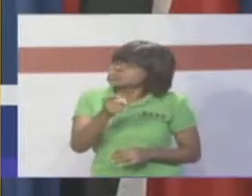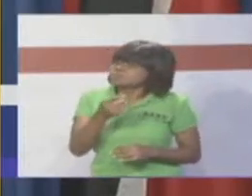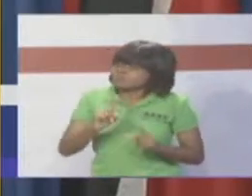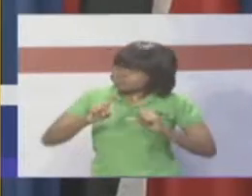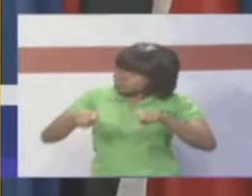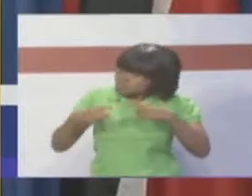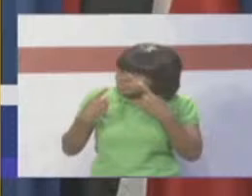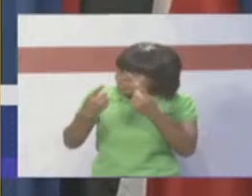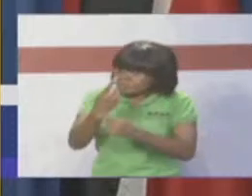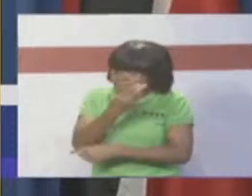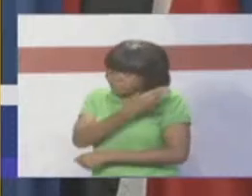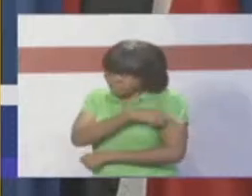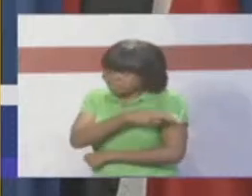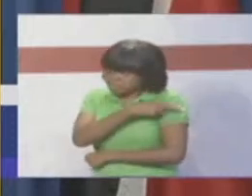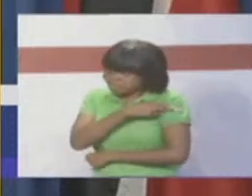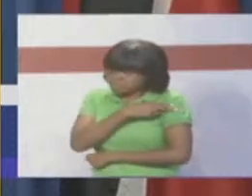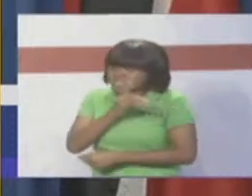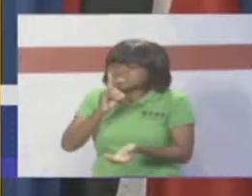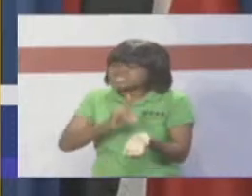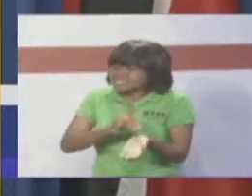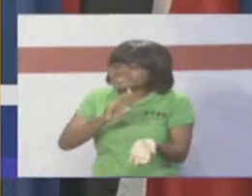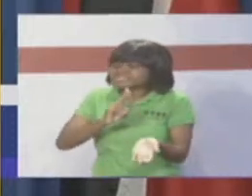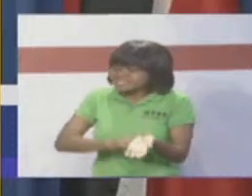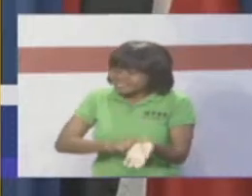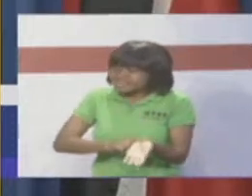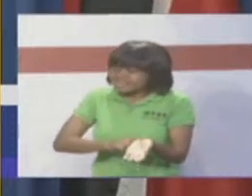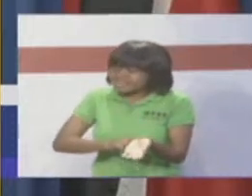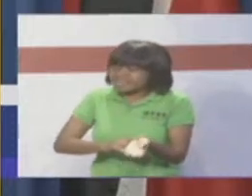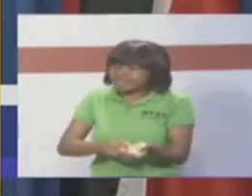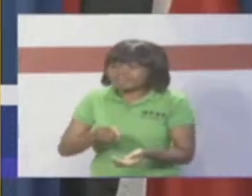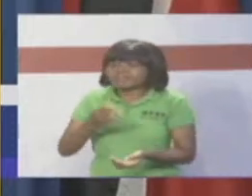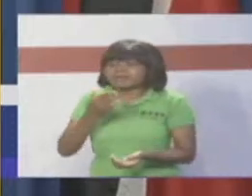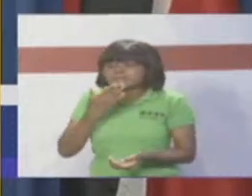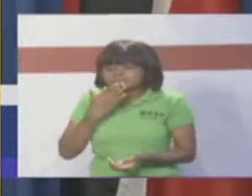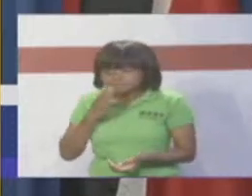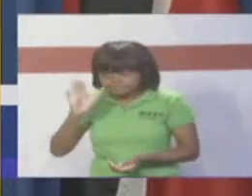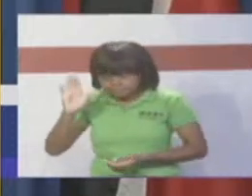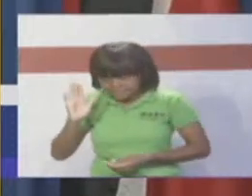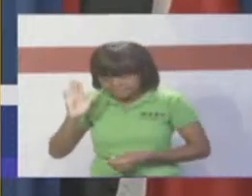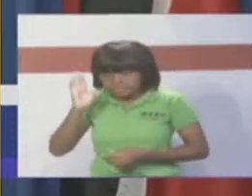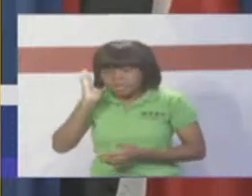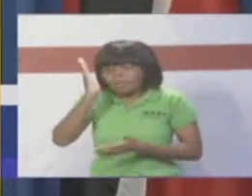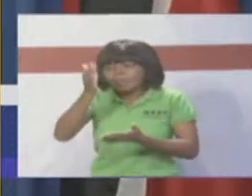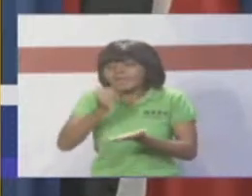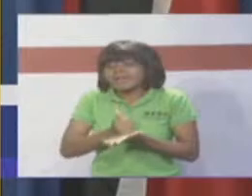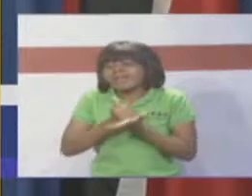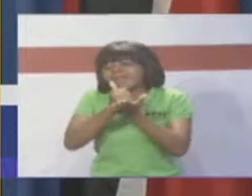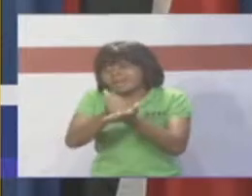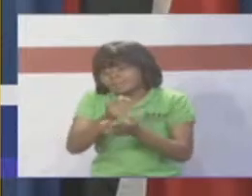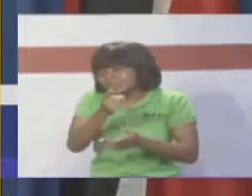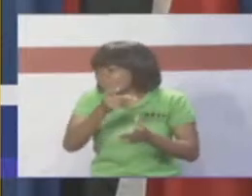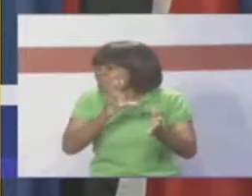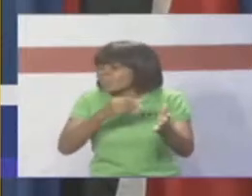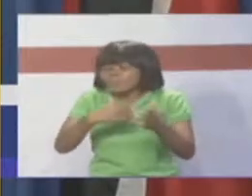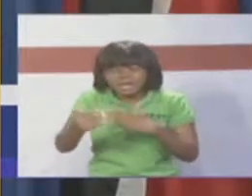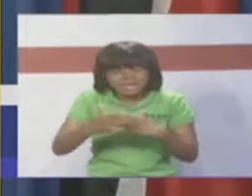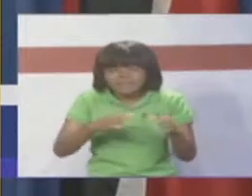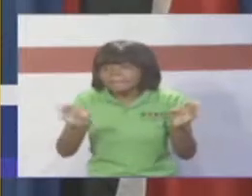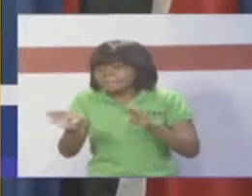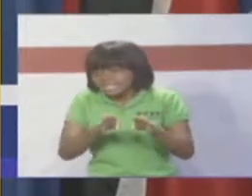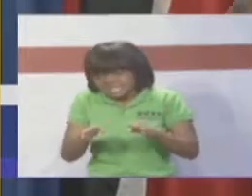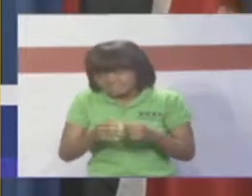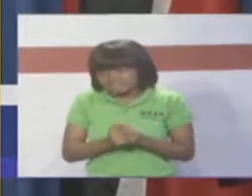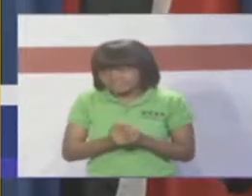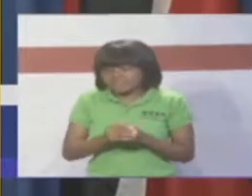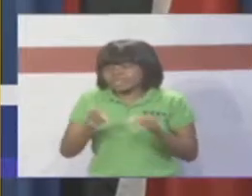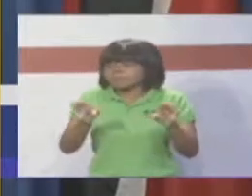you are the responsibility of the health care givers there. It doesn't matter how you might have behaved. Whether you fall out of a plum tree, whether you should have been